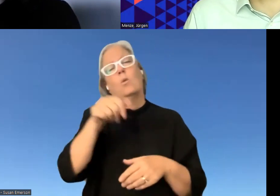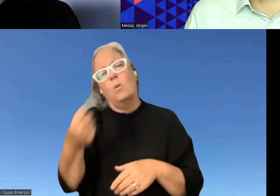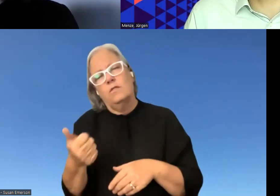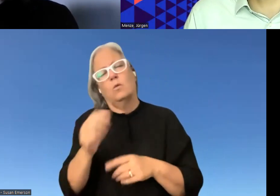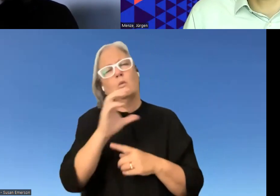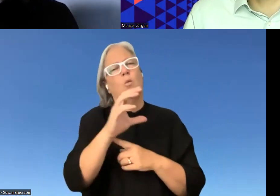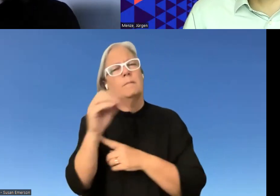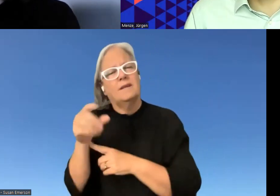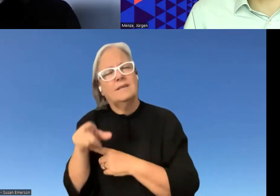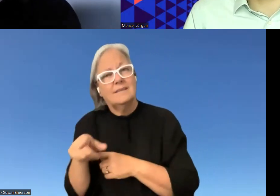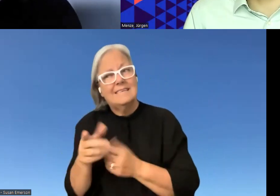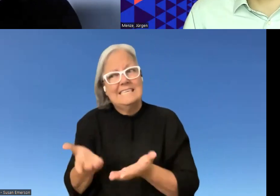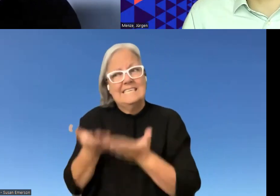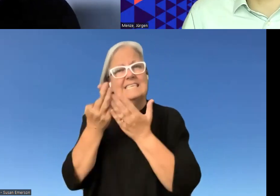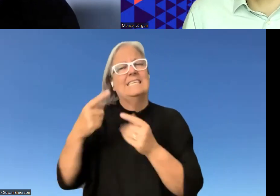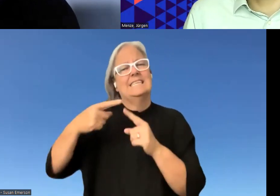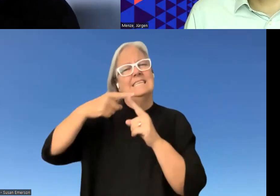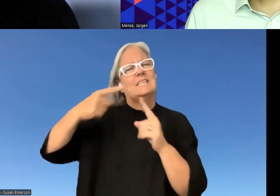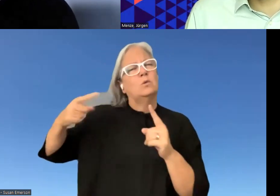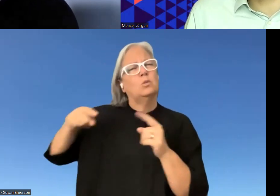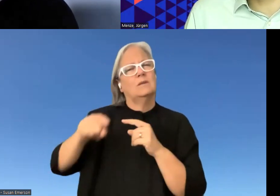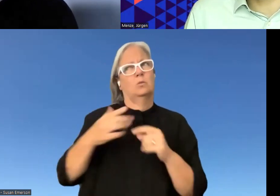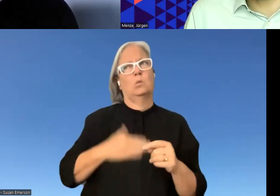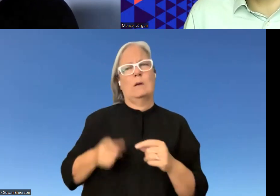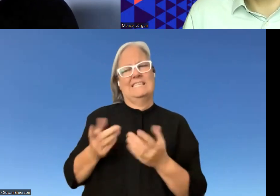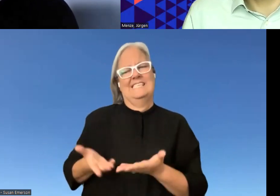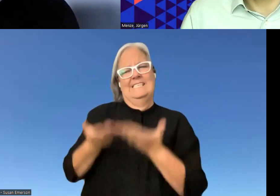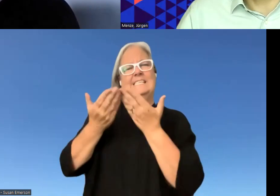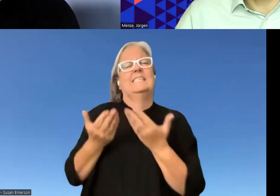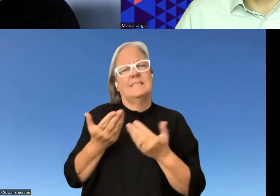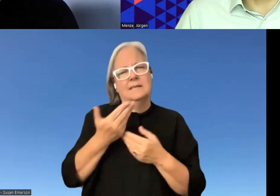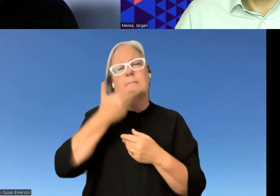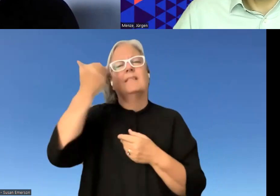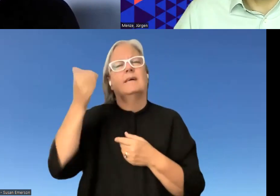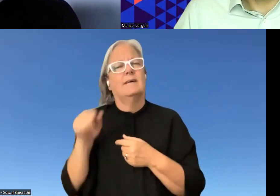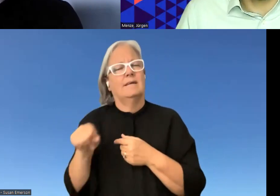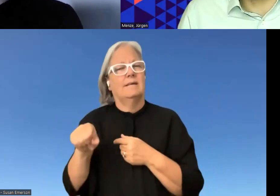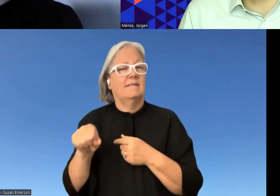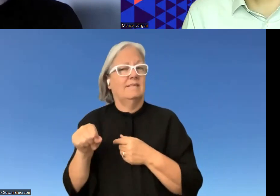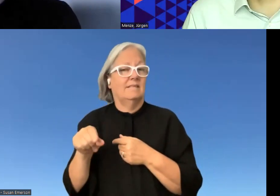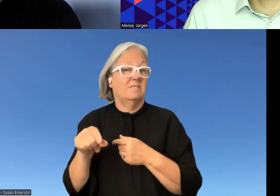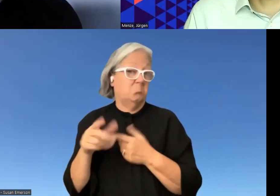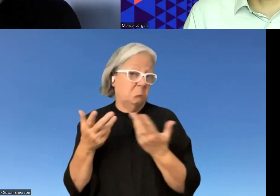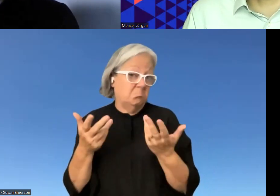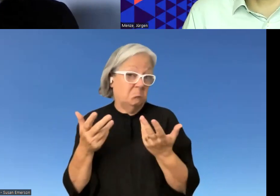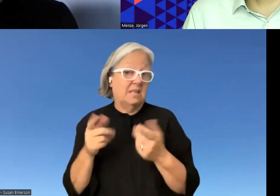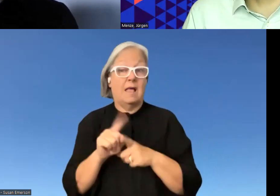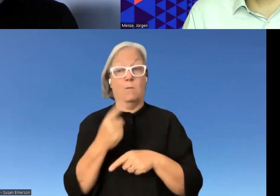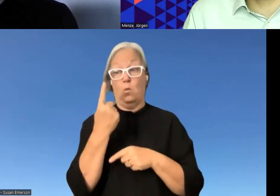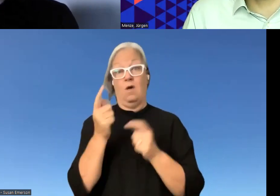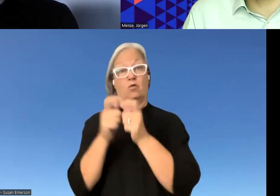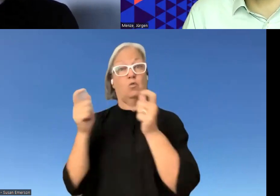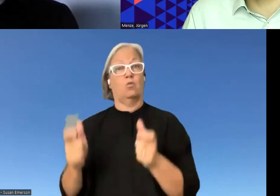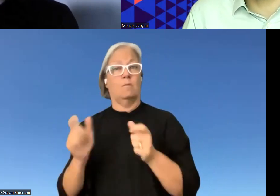digital accessibility. This kind of collaborative effort among more than one company, then is